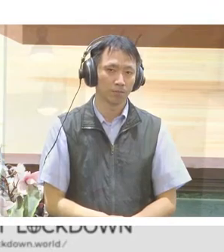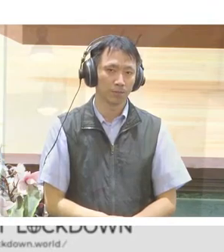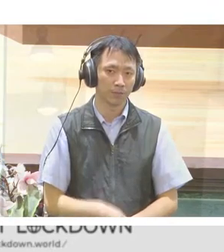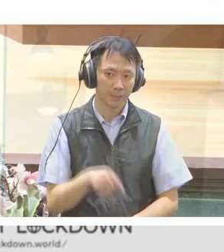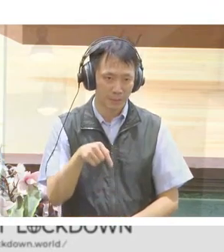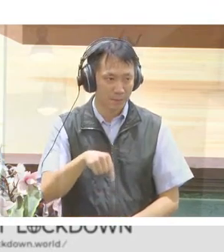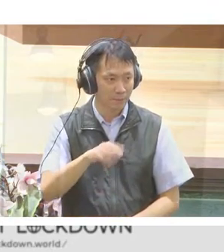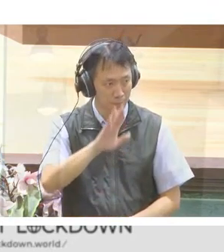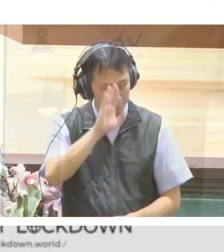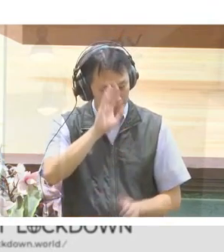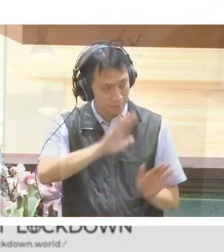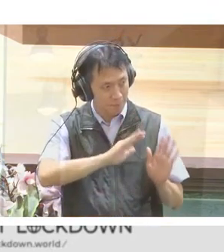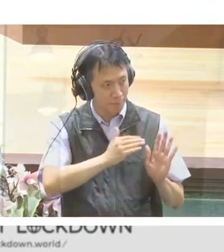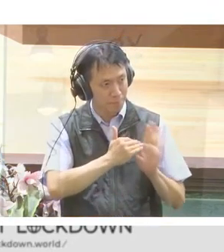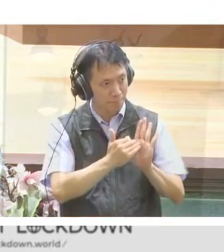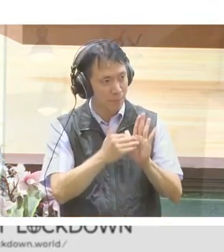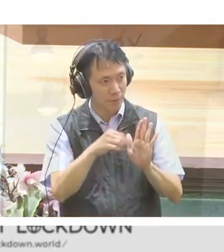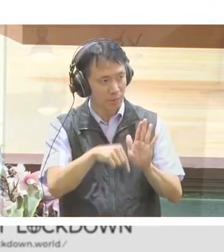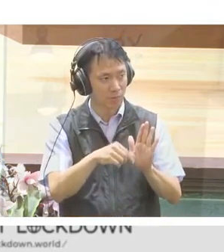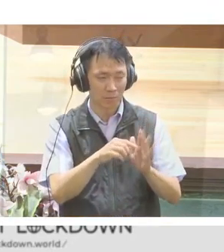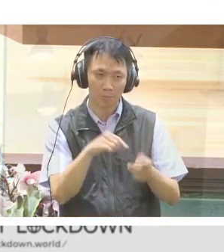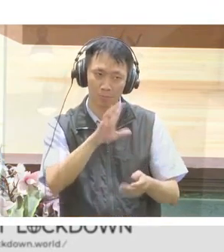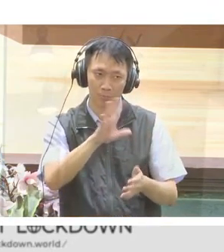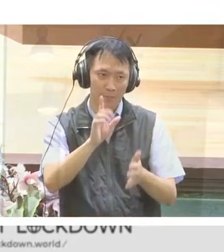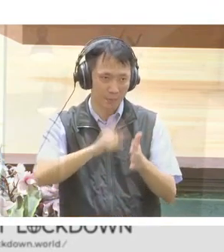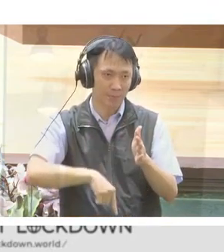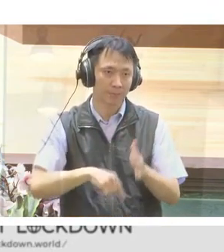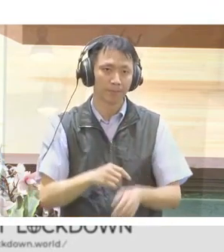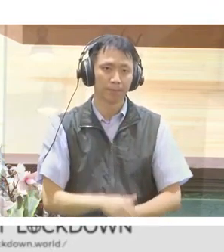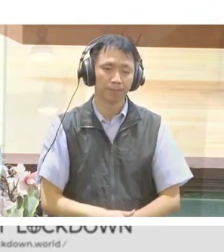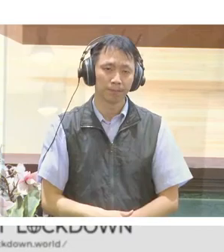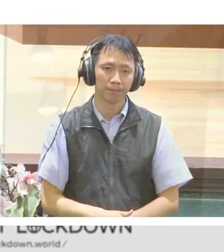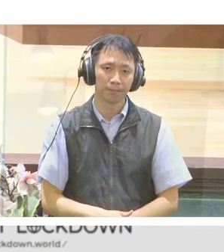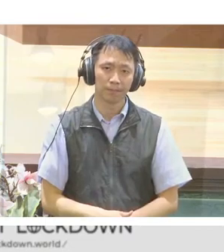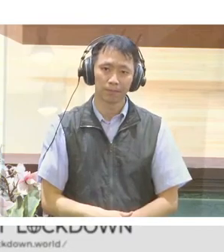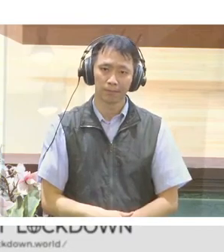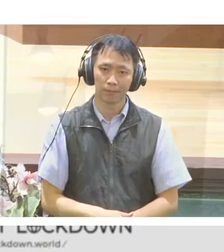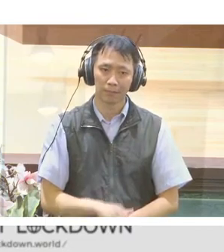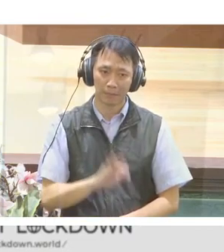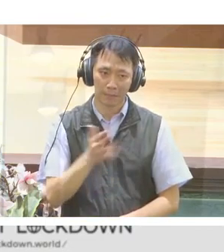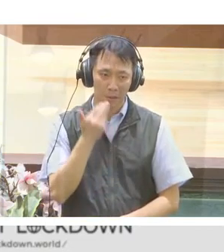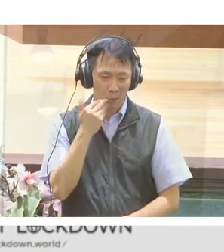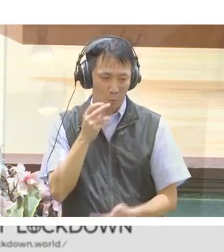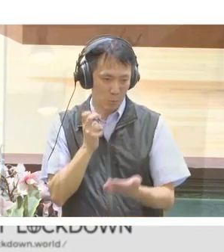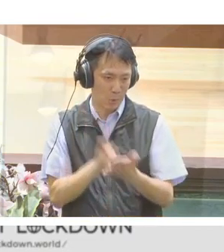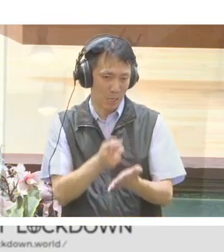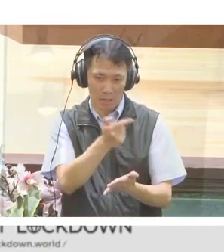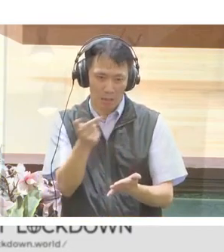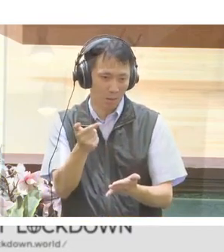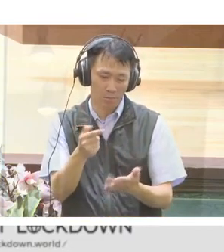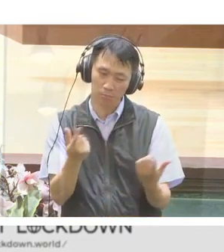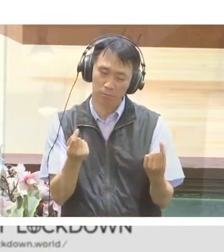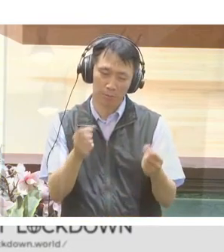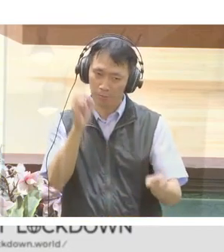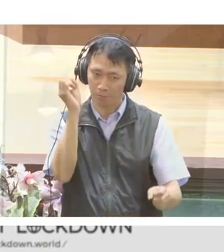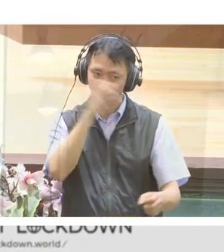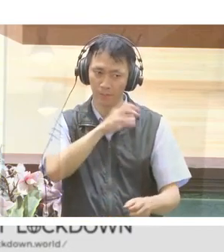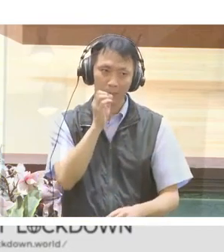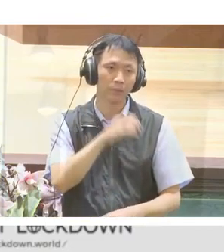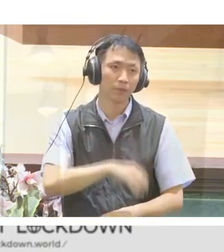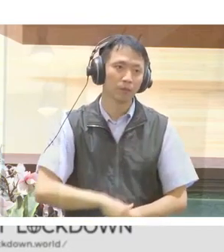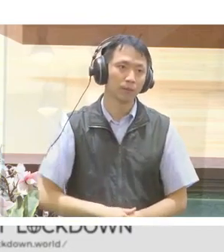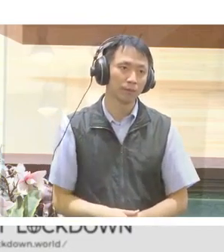know, you know, whether it is a red flag or whether it isn't a red flag. And I just kind of drawing your attention to this,